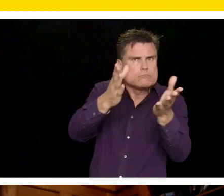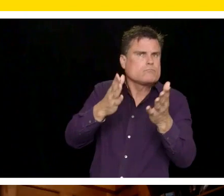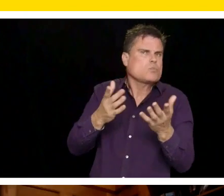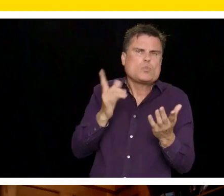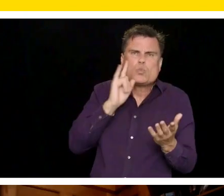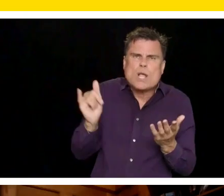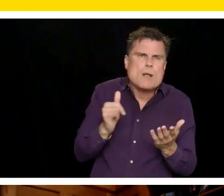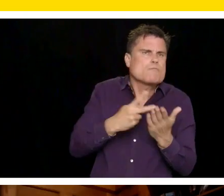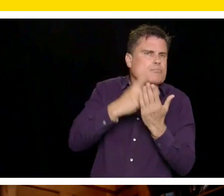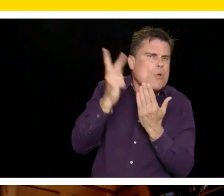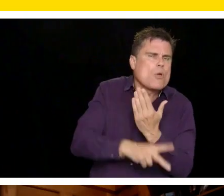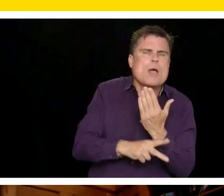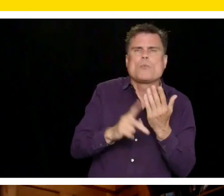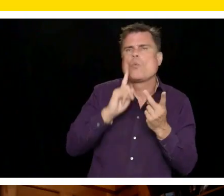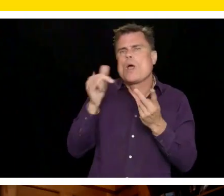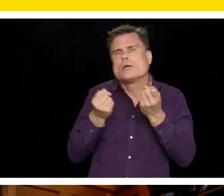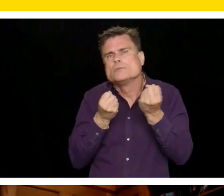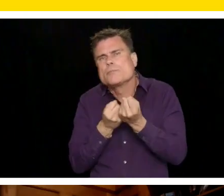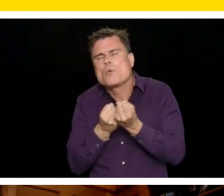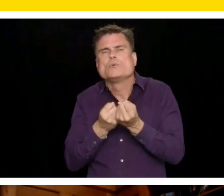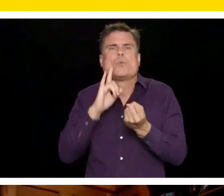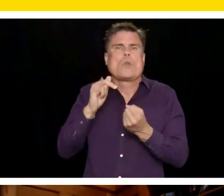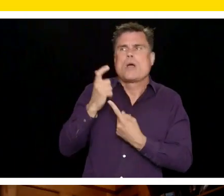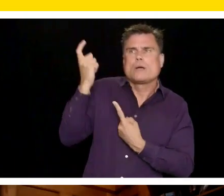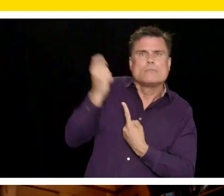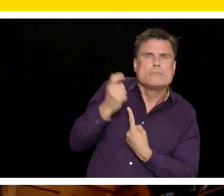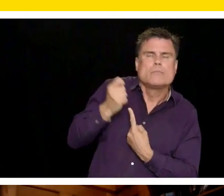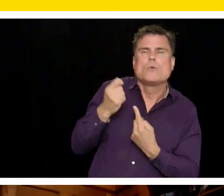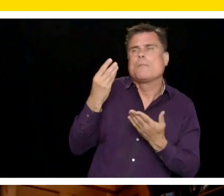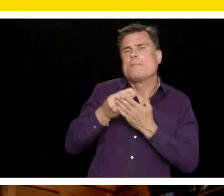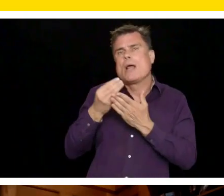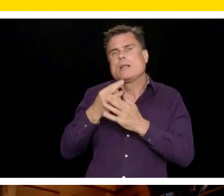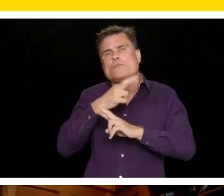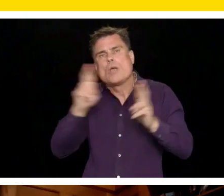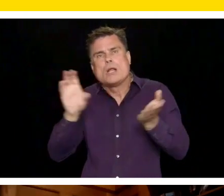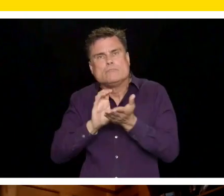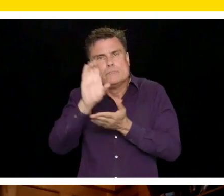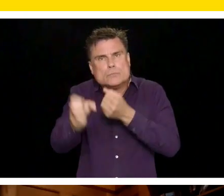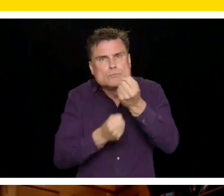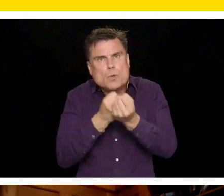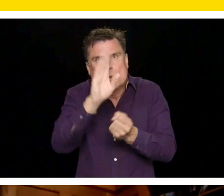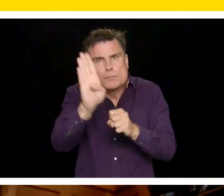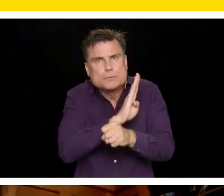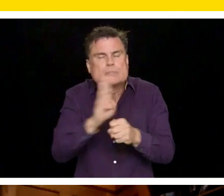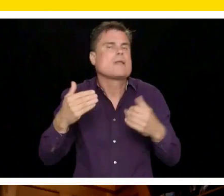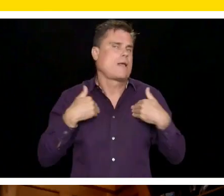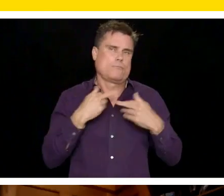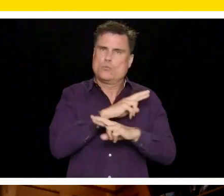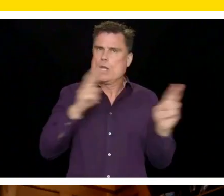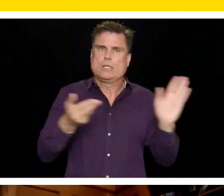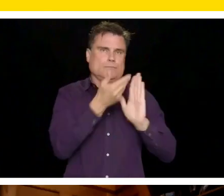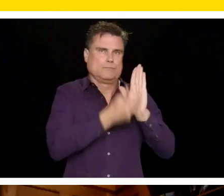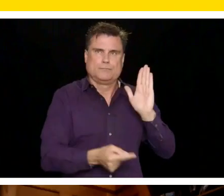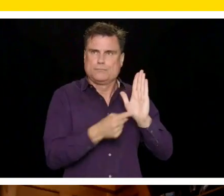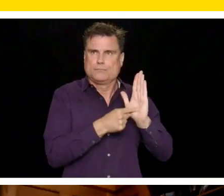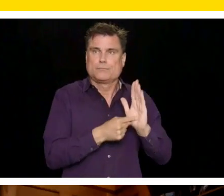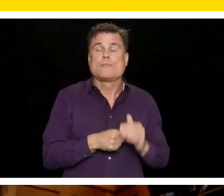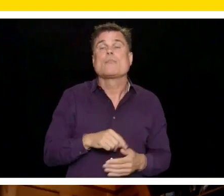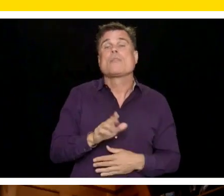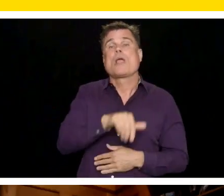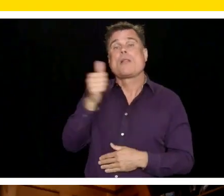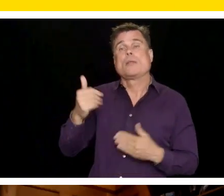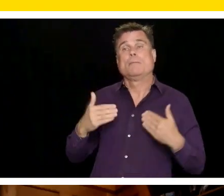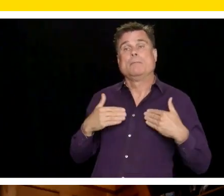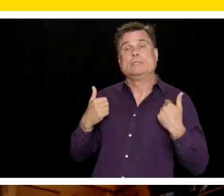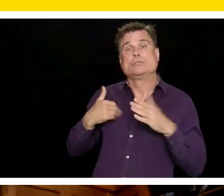business. Going forward, the Minister for Tourism, Arts and Culture, Lisa Baer, is in